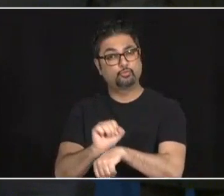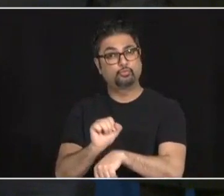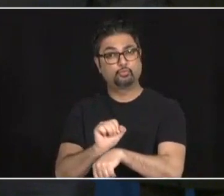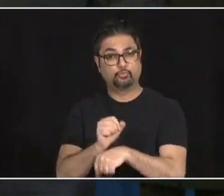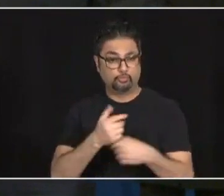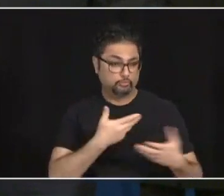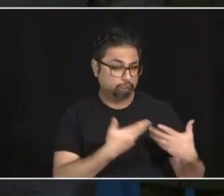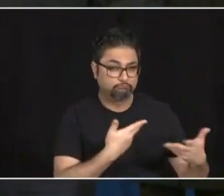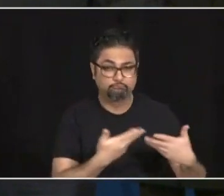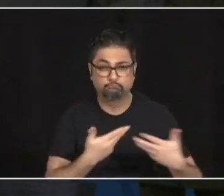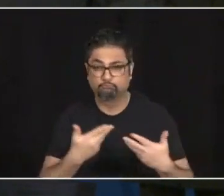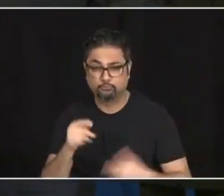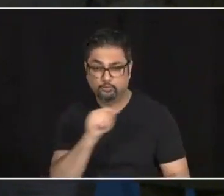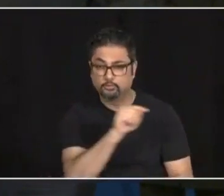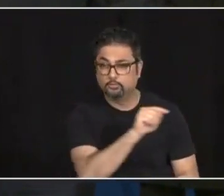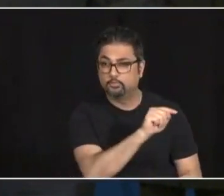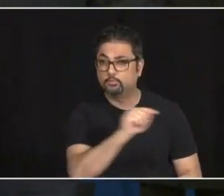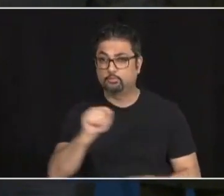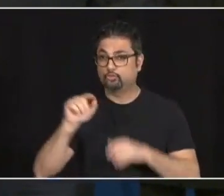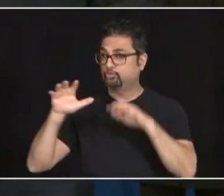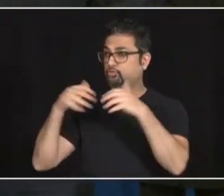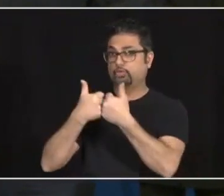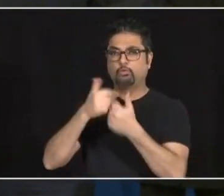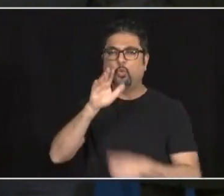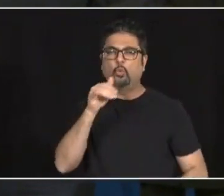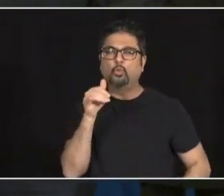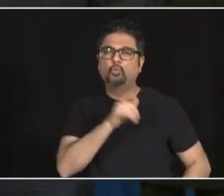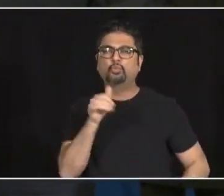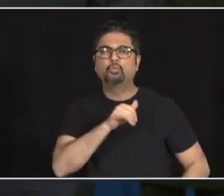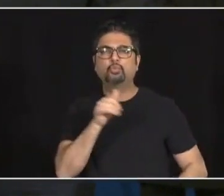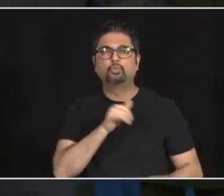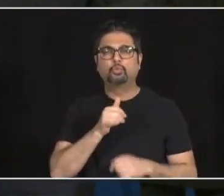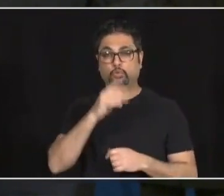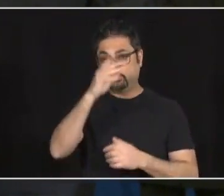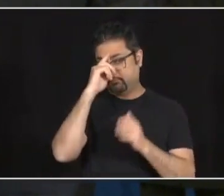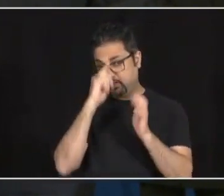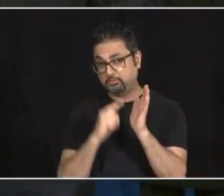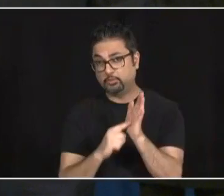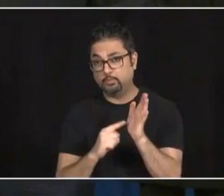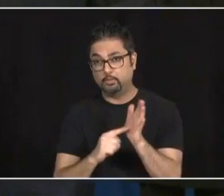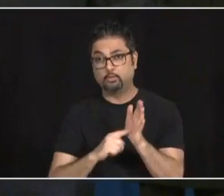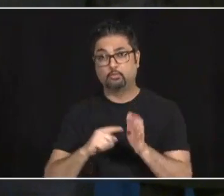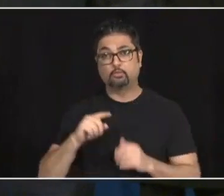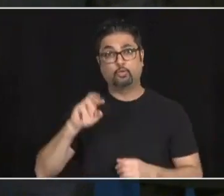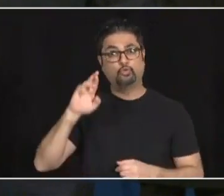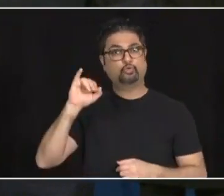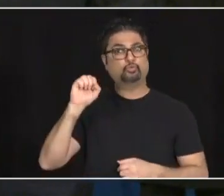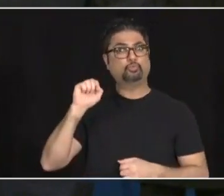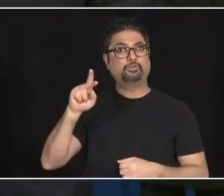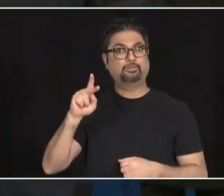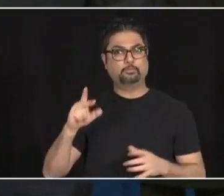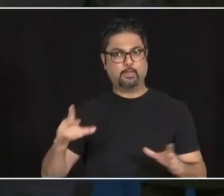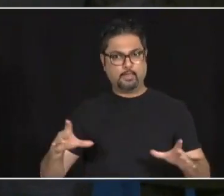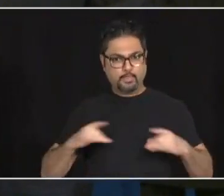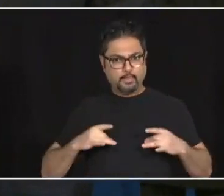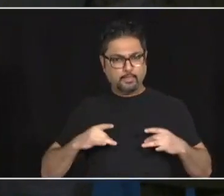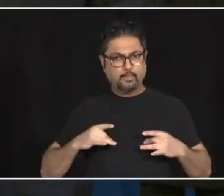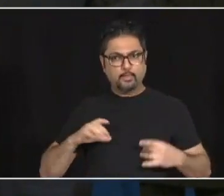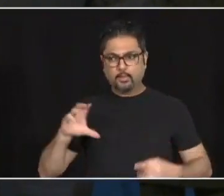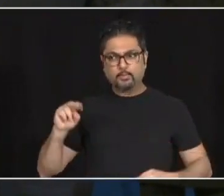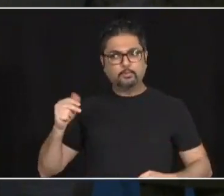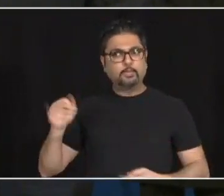challenges, including increased risk of exposure to COVID-19. But despite these challenges, they are